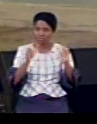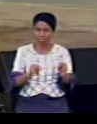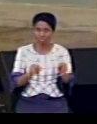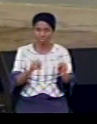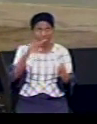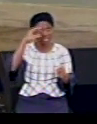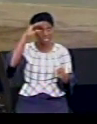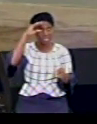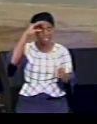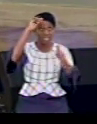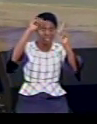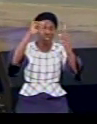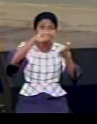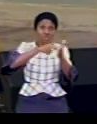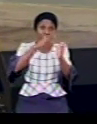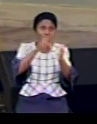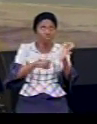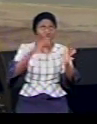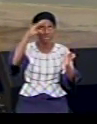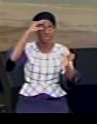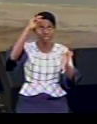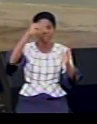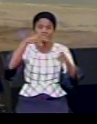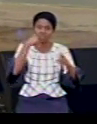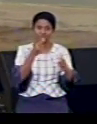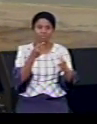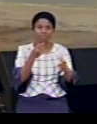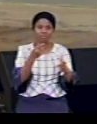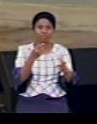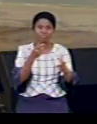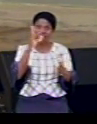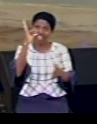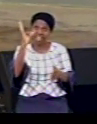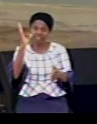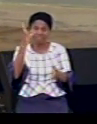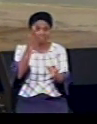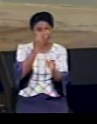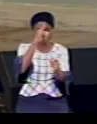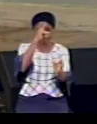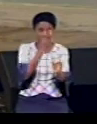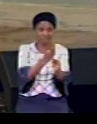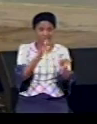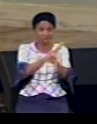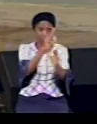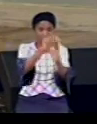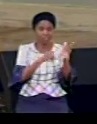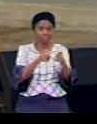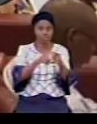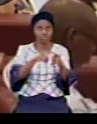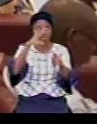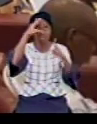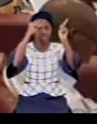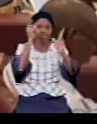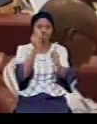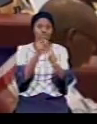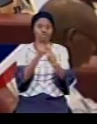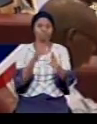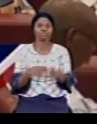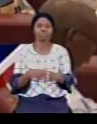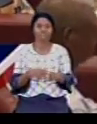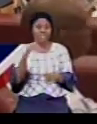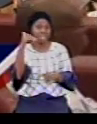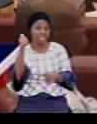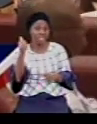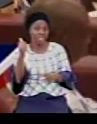F, faithfulness to his word. A, assurance of his willingness.